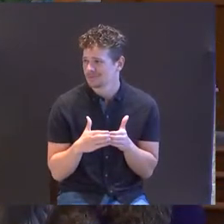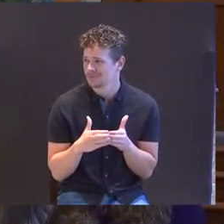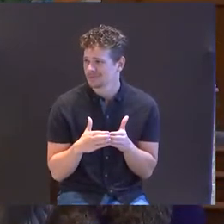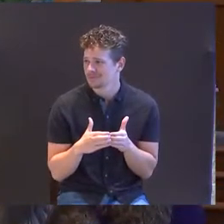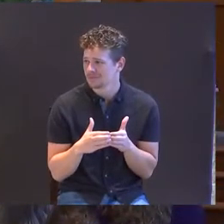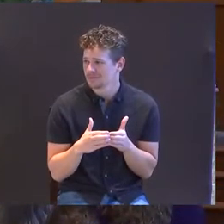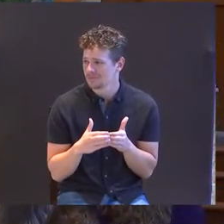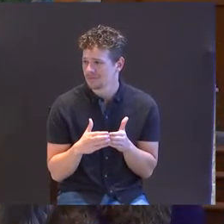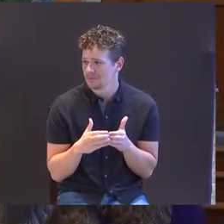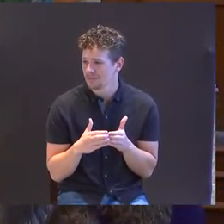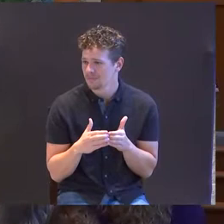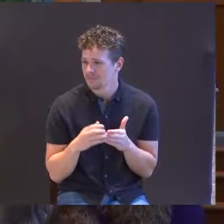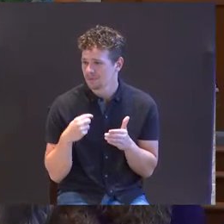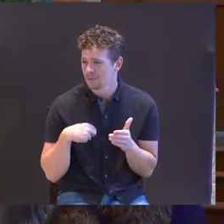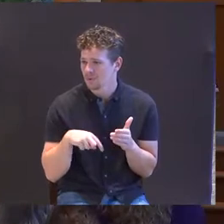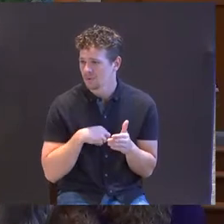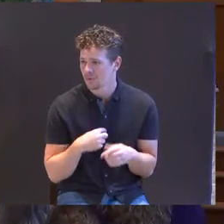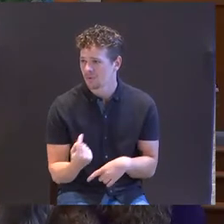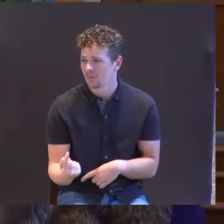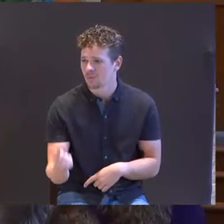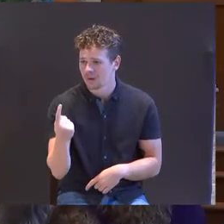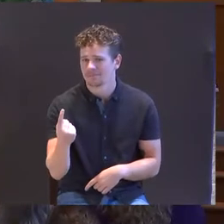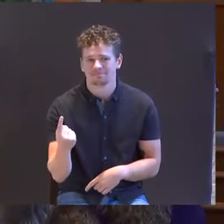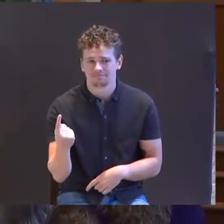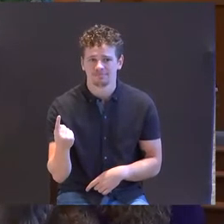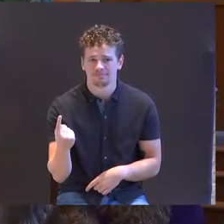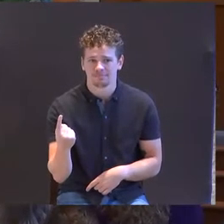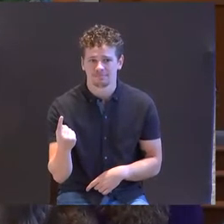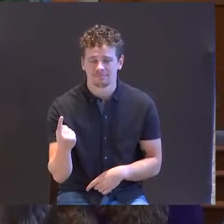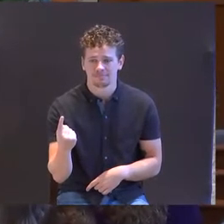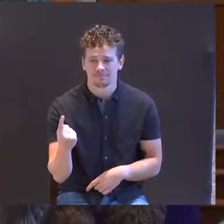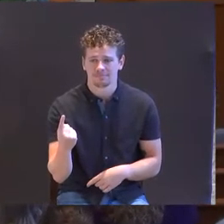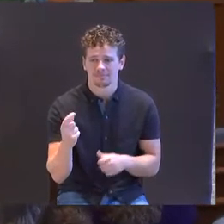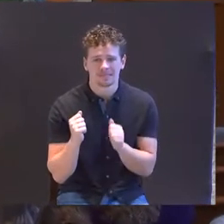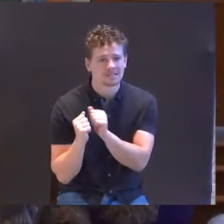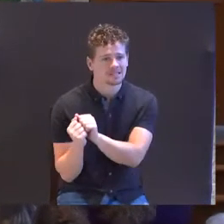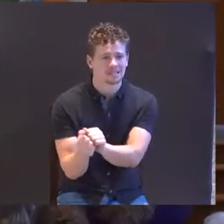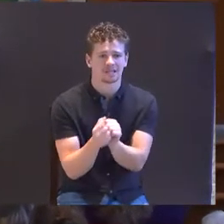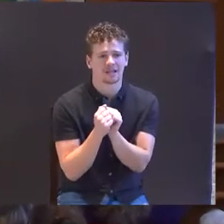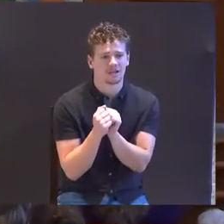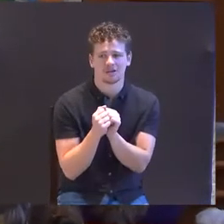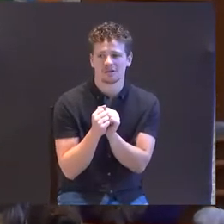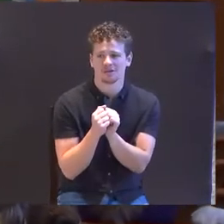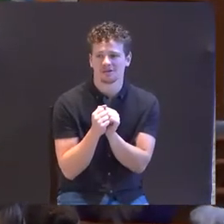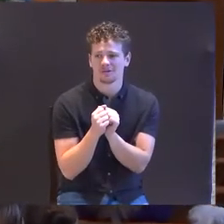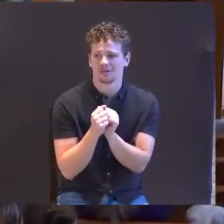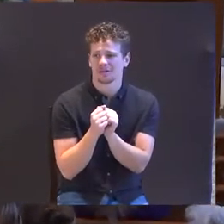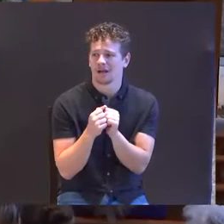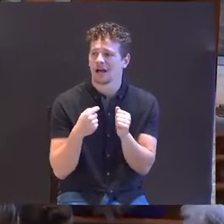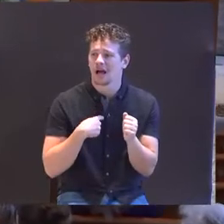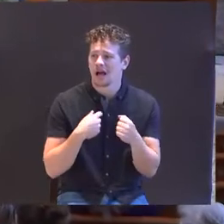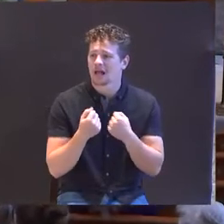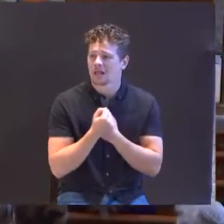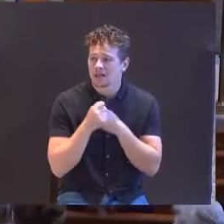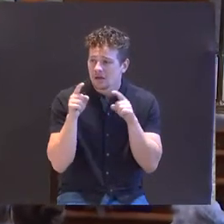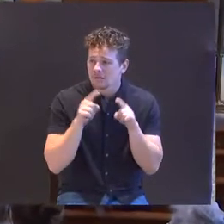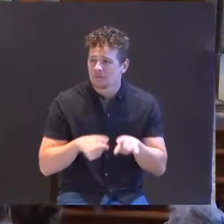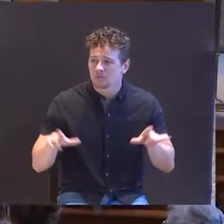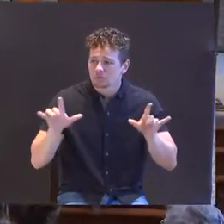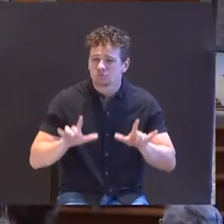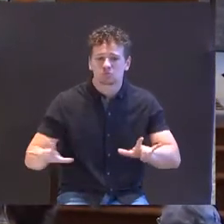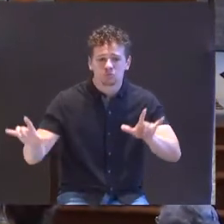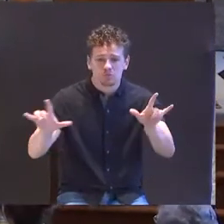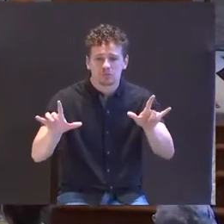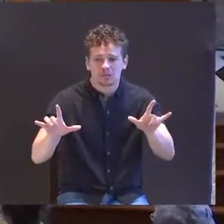We're all one. We're one with each other and one with all that is. I love you, I bless you. I behold the